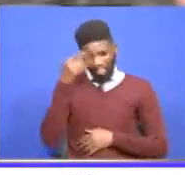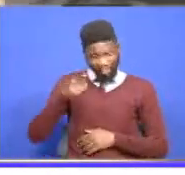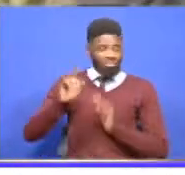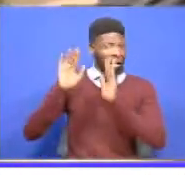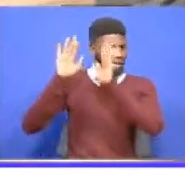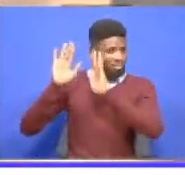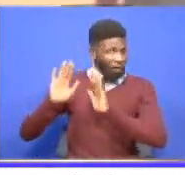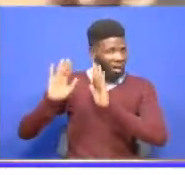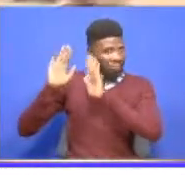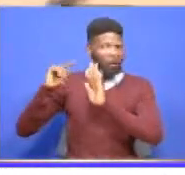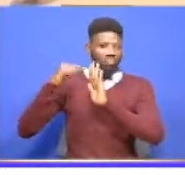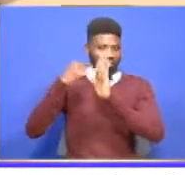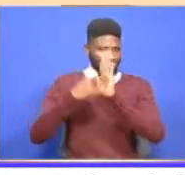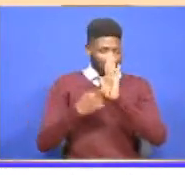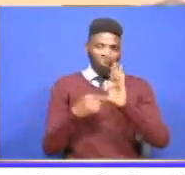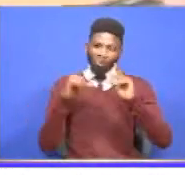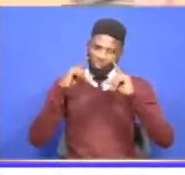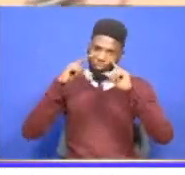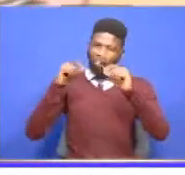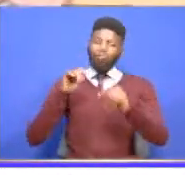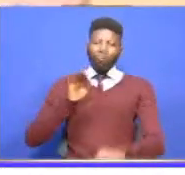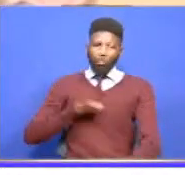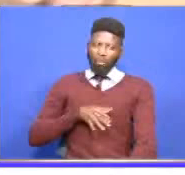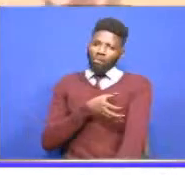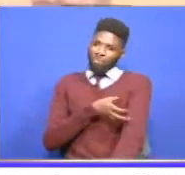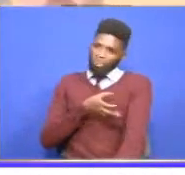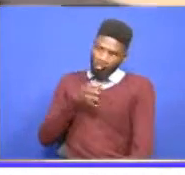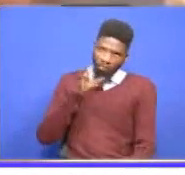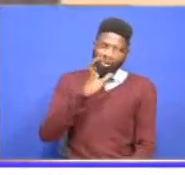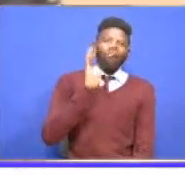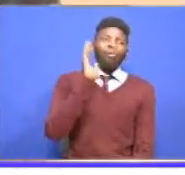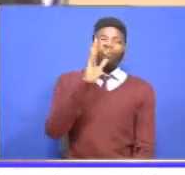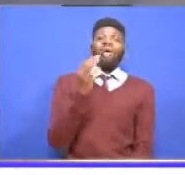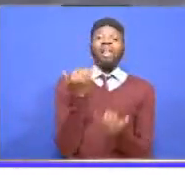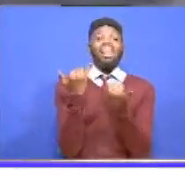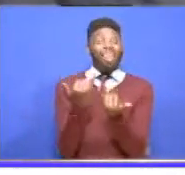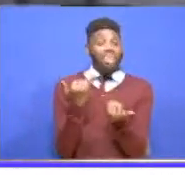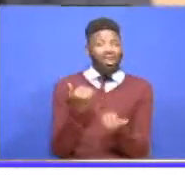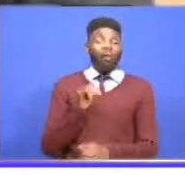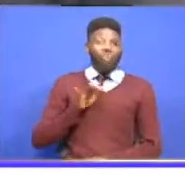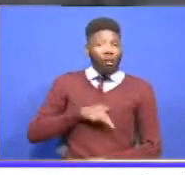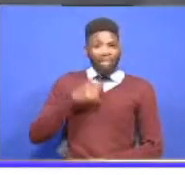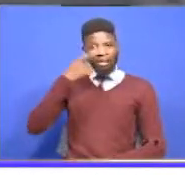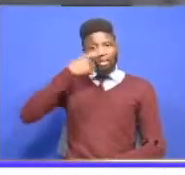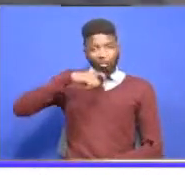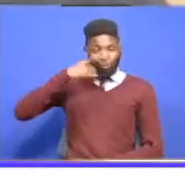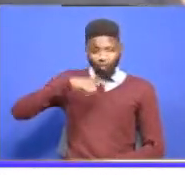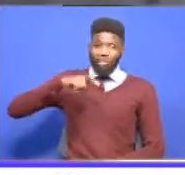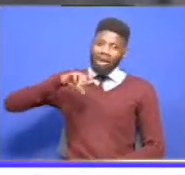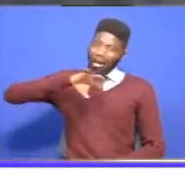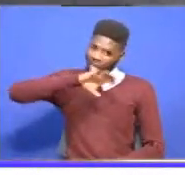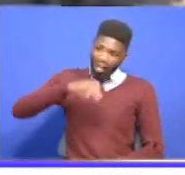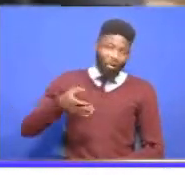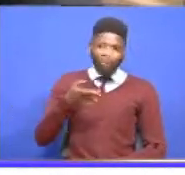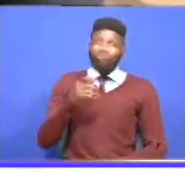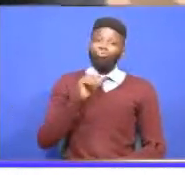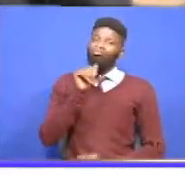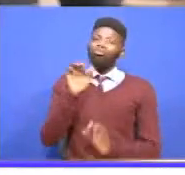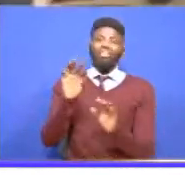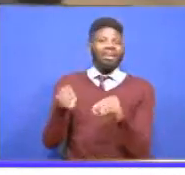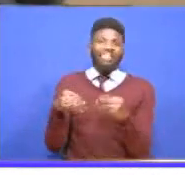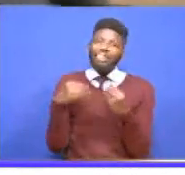saying that she will empower women. And she's denying women of Kitui County, literally,